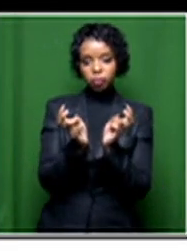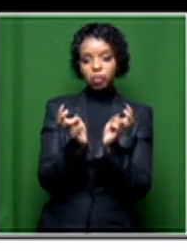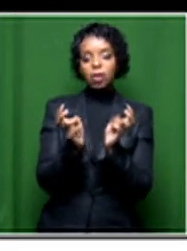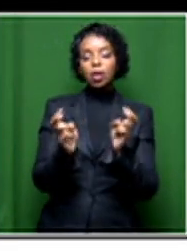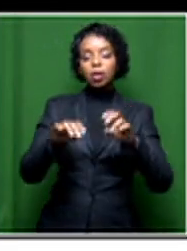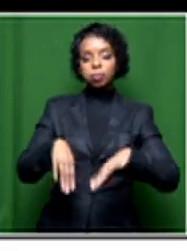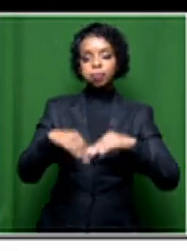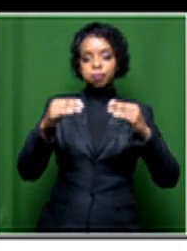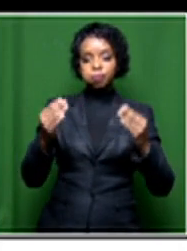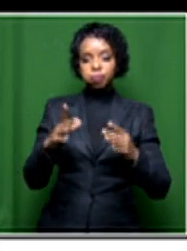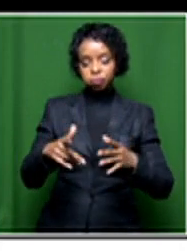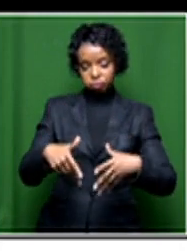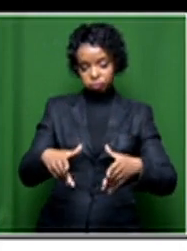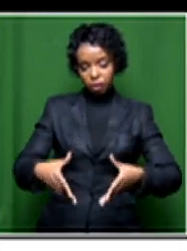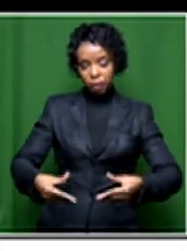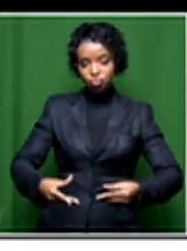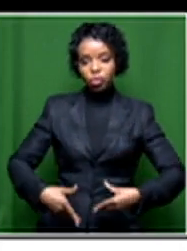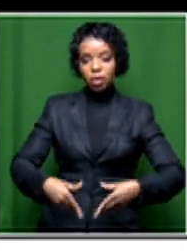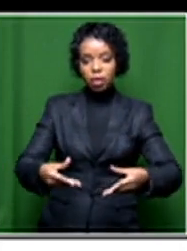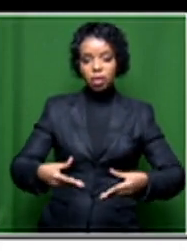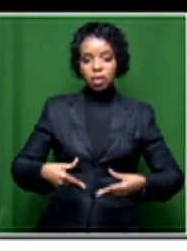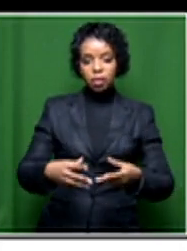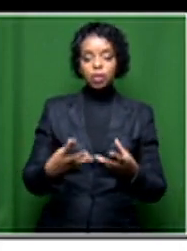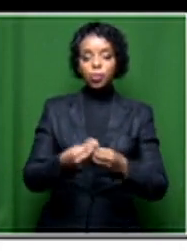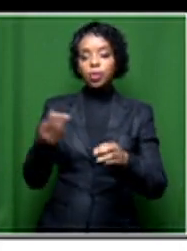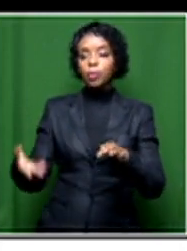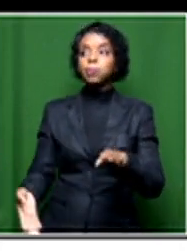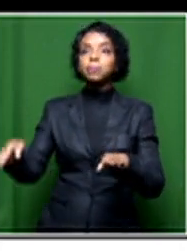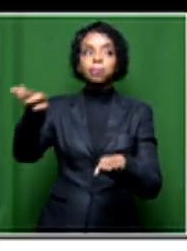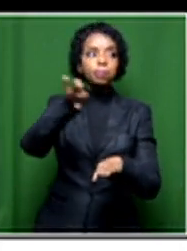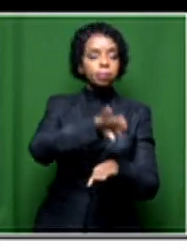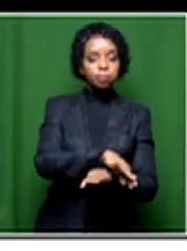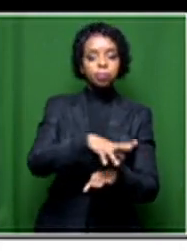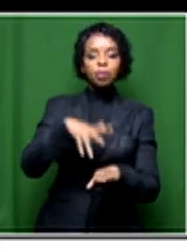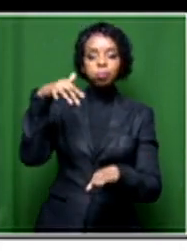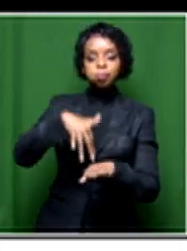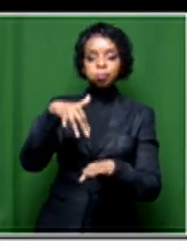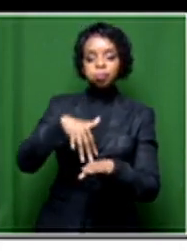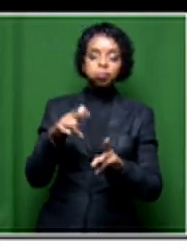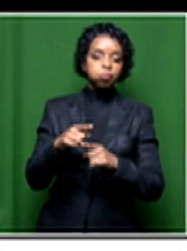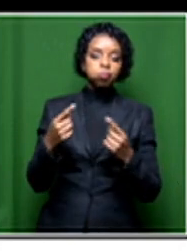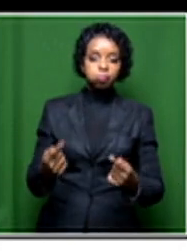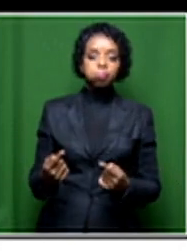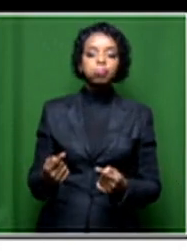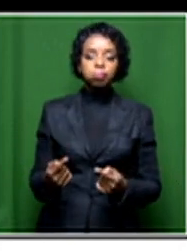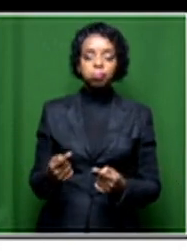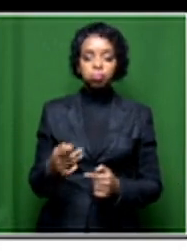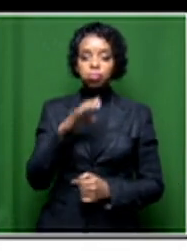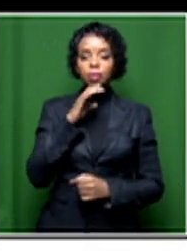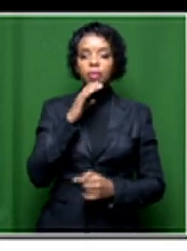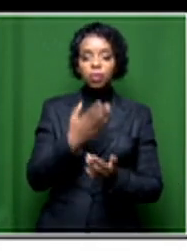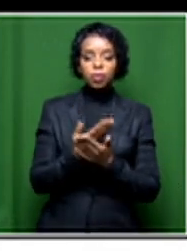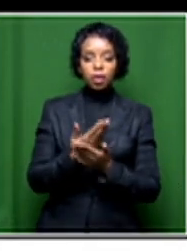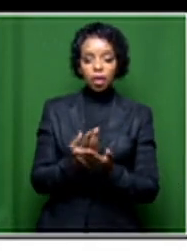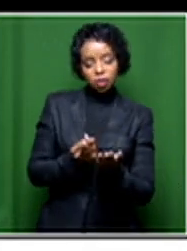it becomes a mattress with a waterproof shelter on top of it. So you can lay inside of it on top of this mattress,